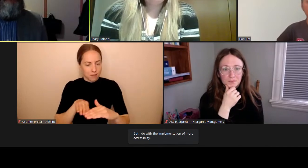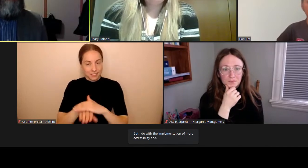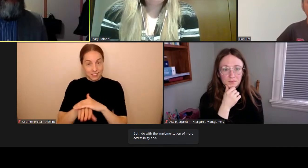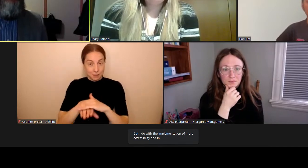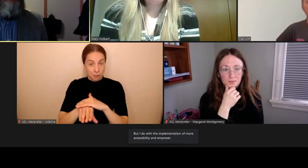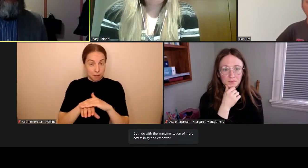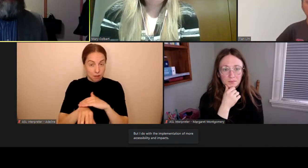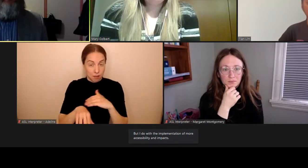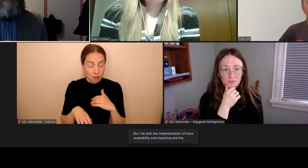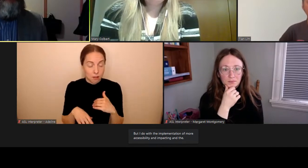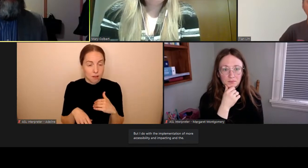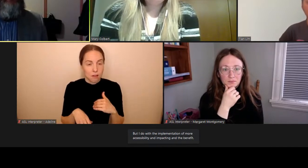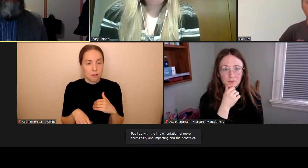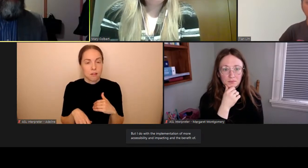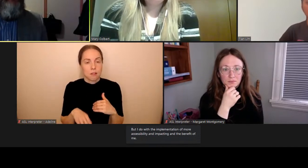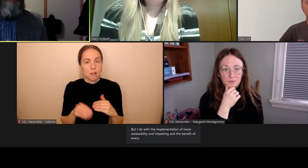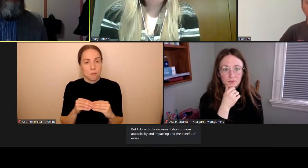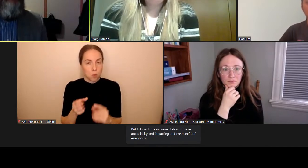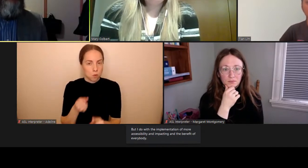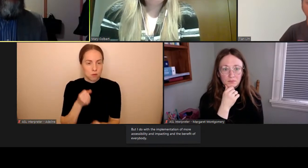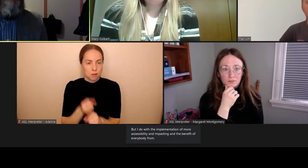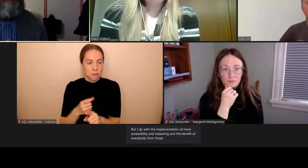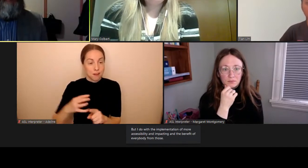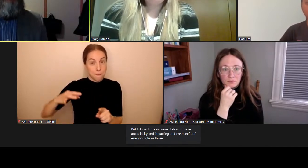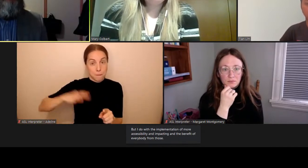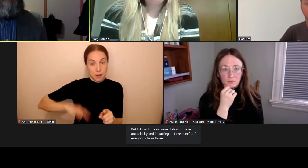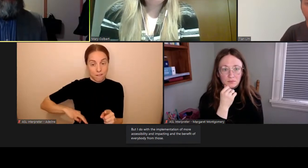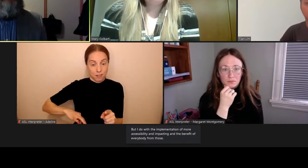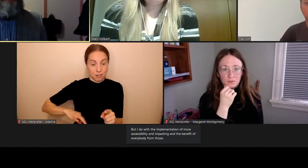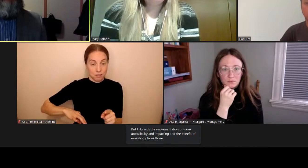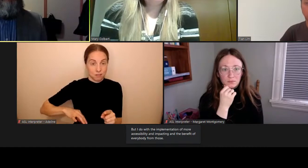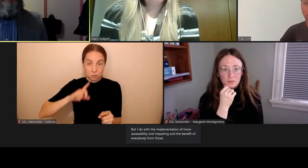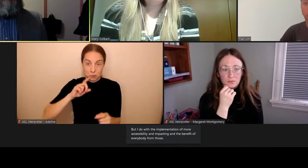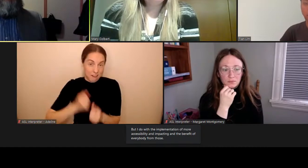and impacting and the benefit of everybody from those